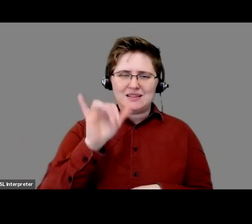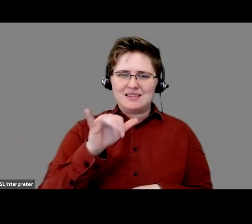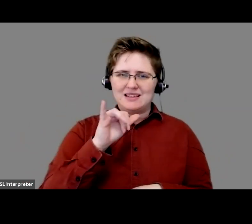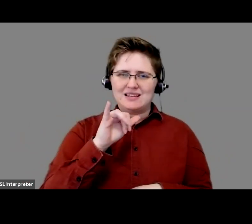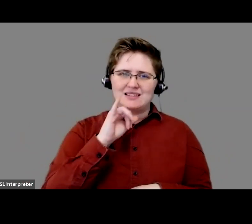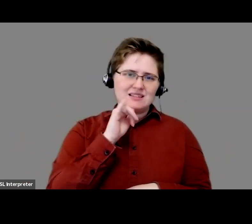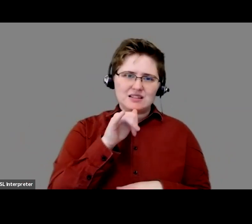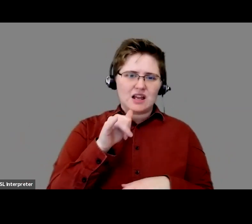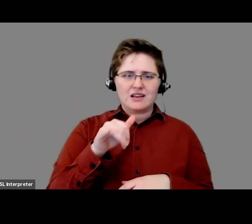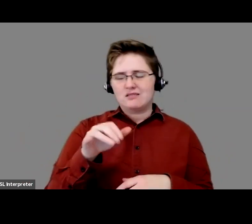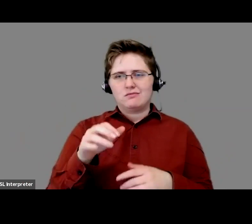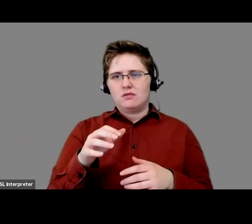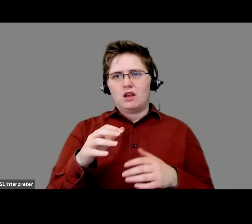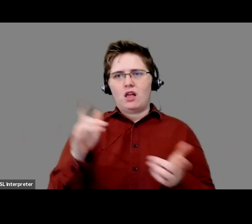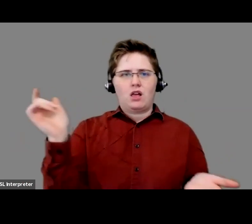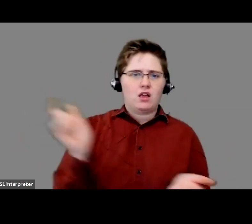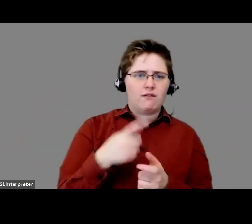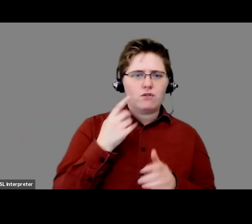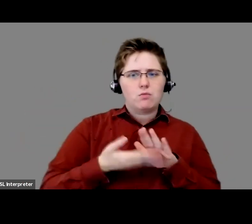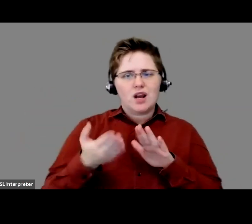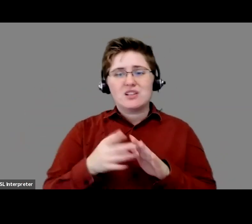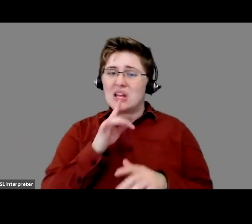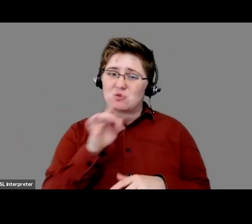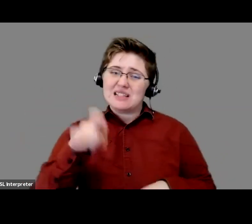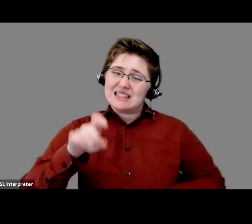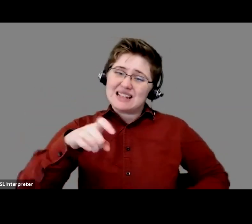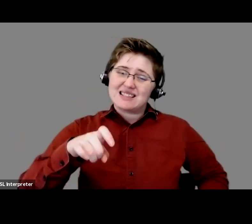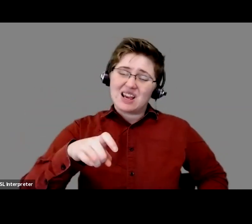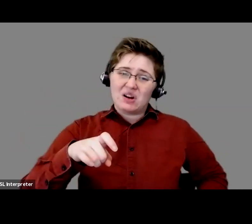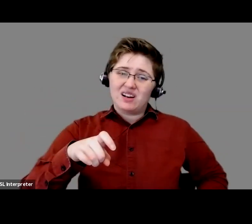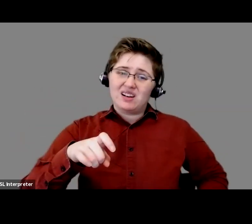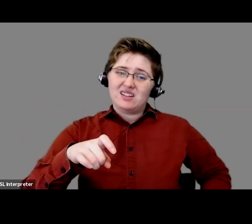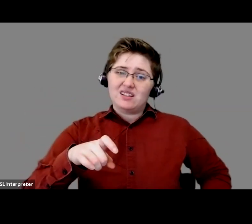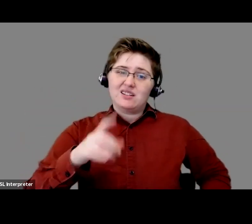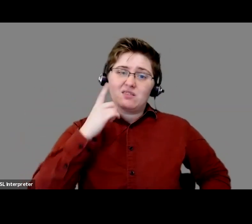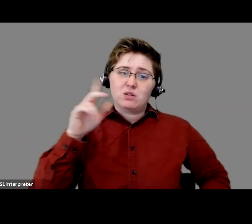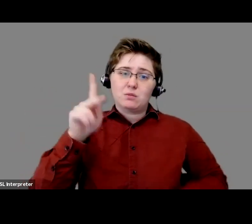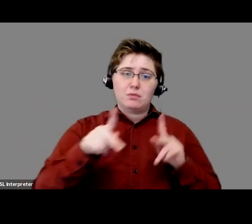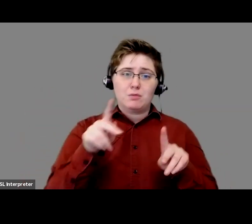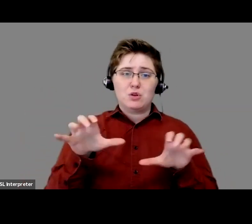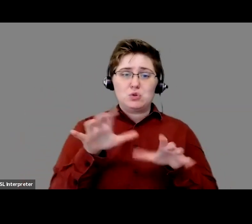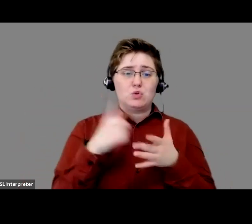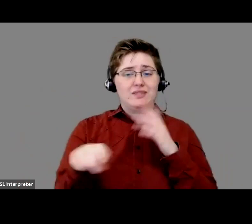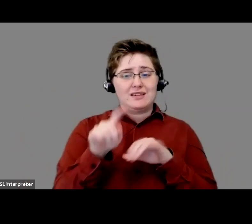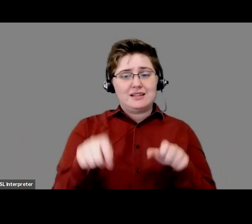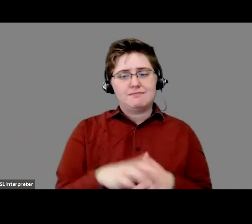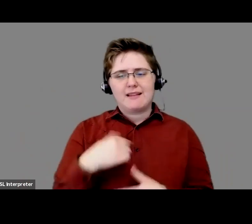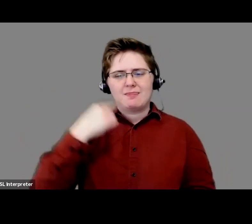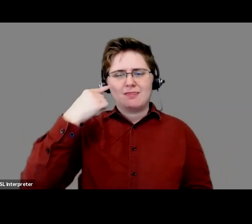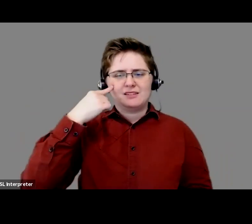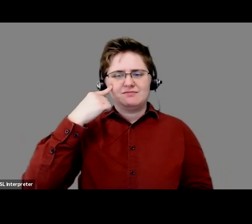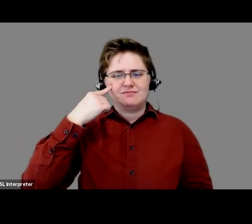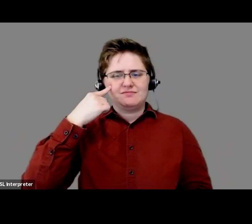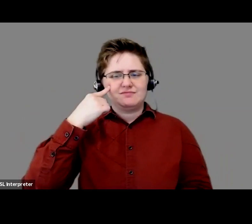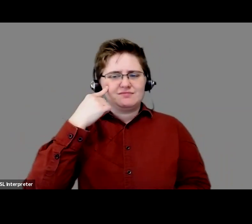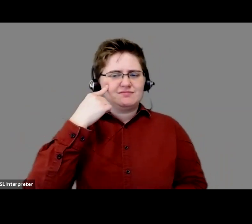necessarily a drain on production or things like that, and is sometimes really necessary for people to produce where they need to. So I think it can